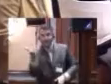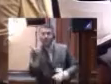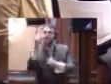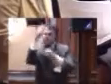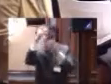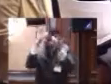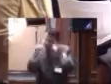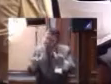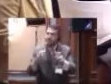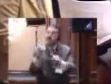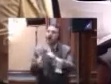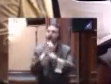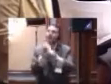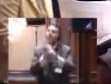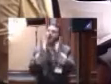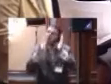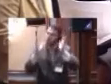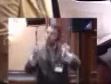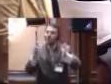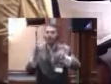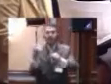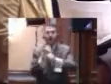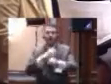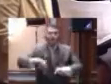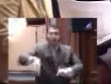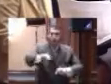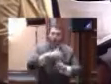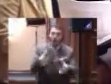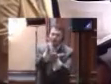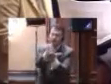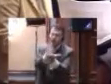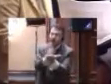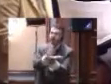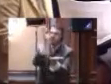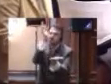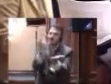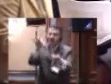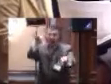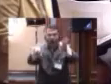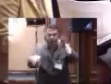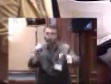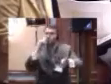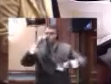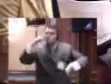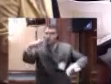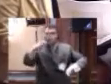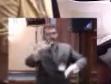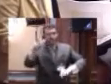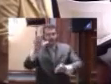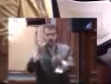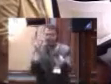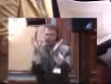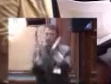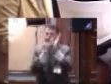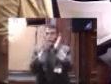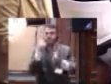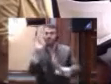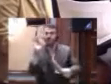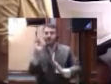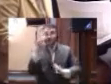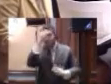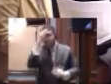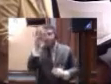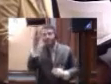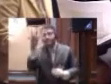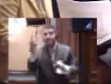legislation that can guarantee, when they are applied, guarantee substantive equality